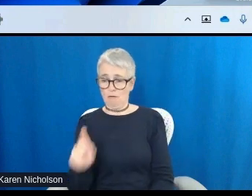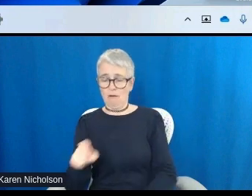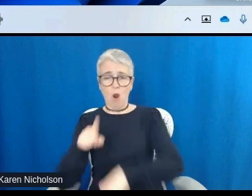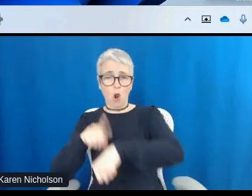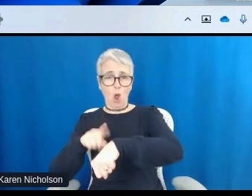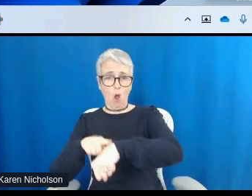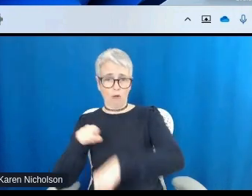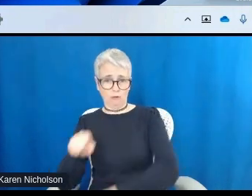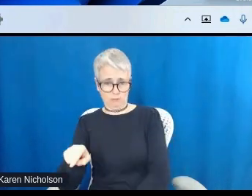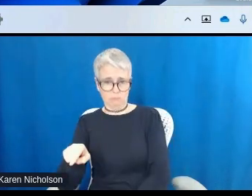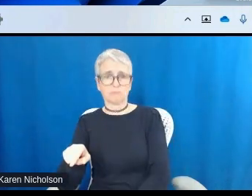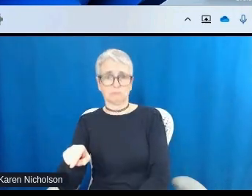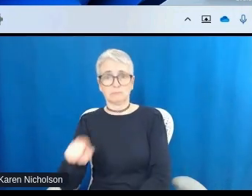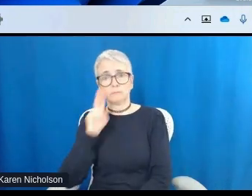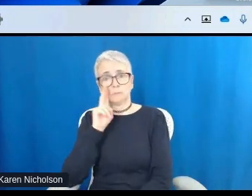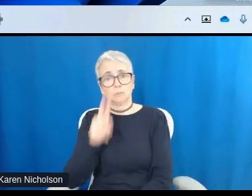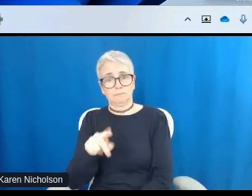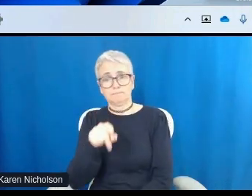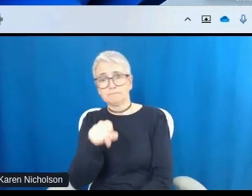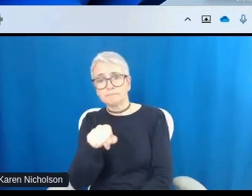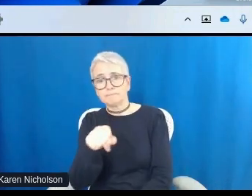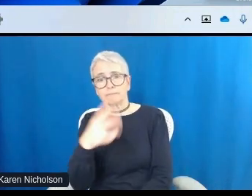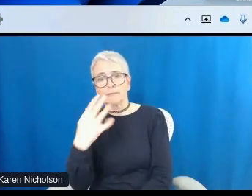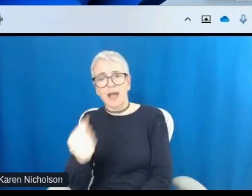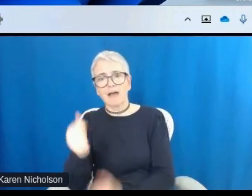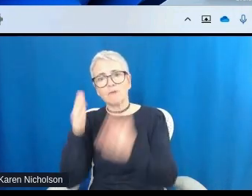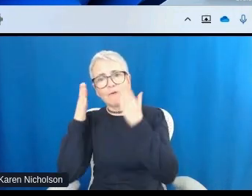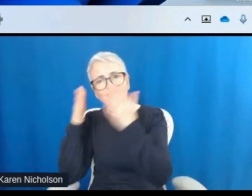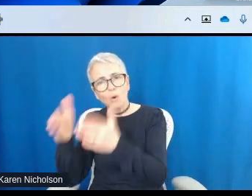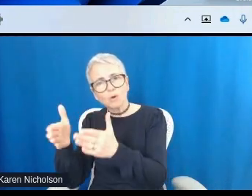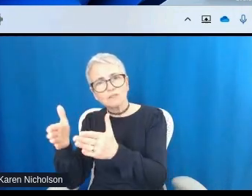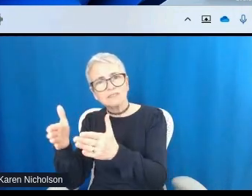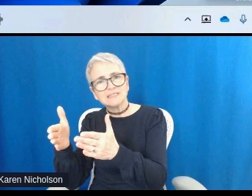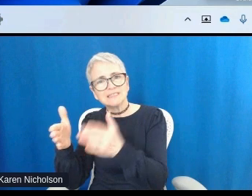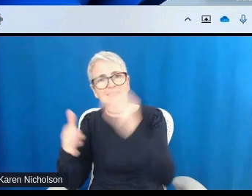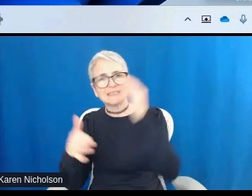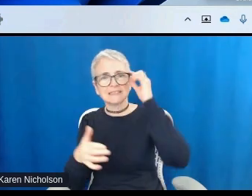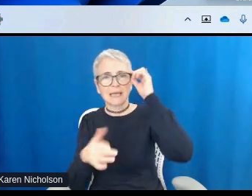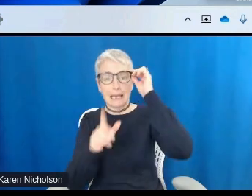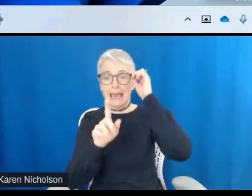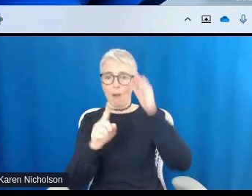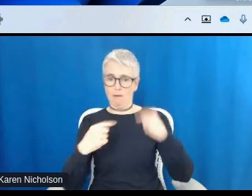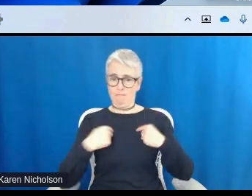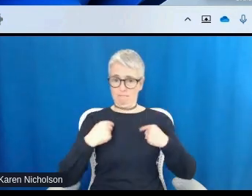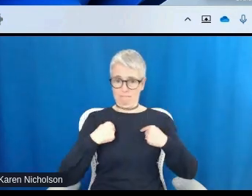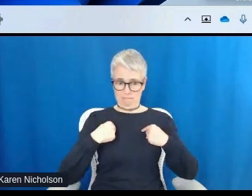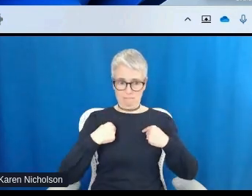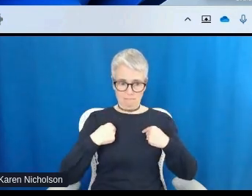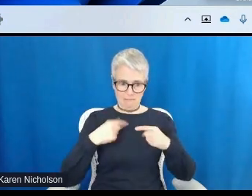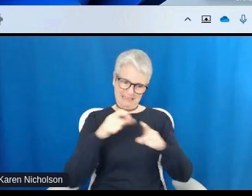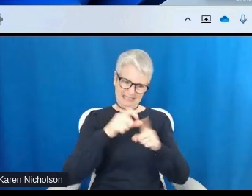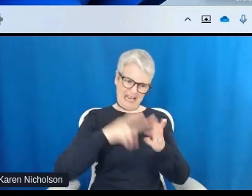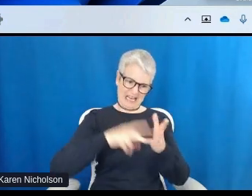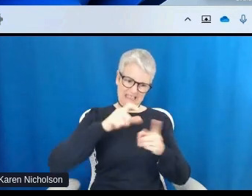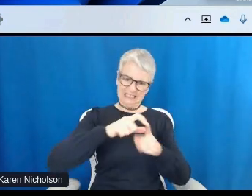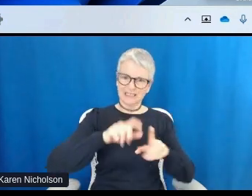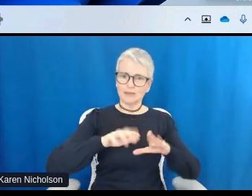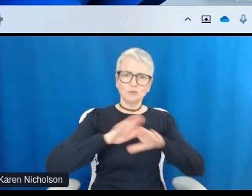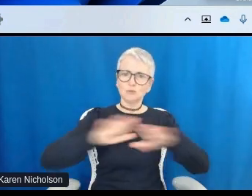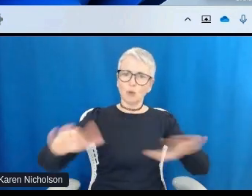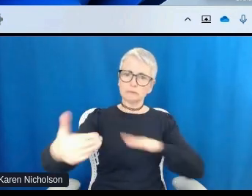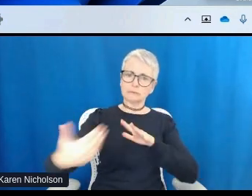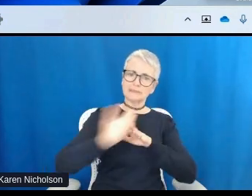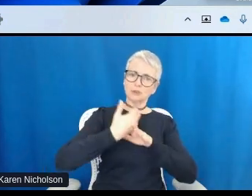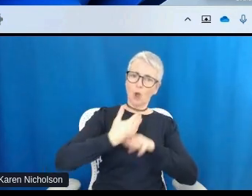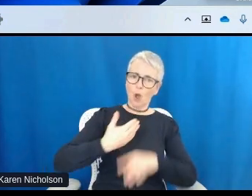notice right there in the calendar, there is a focus button. Now I already have Do Not Disturb on, which stops notifications popping up if